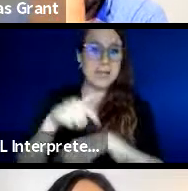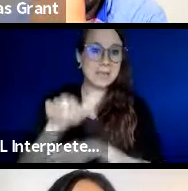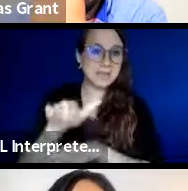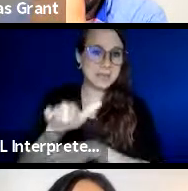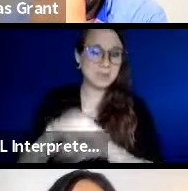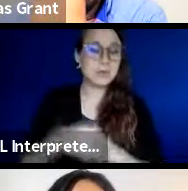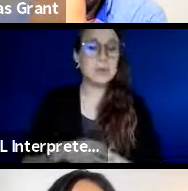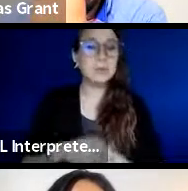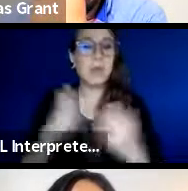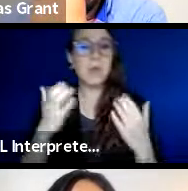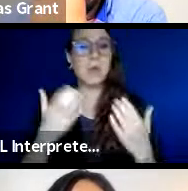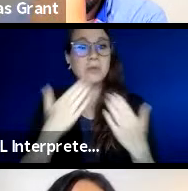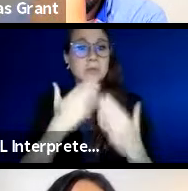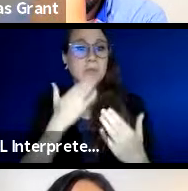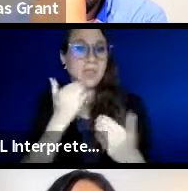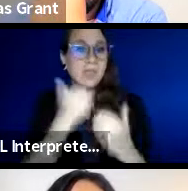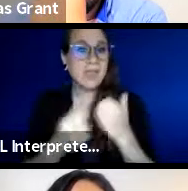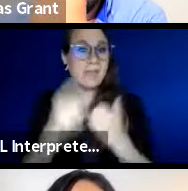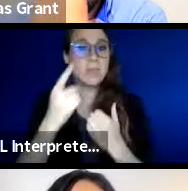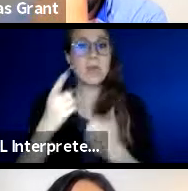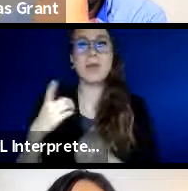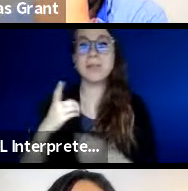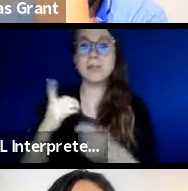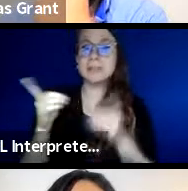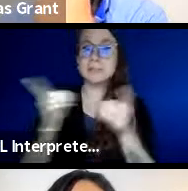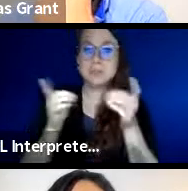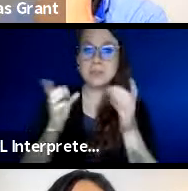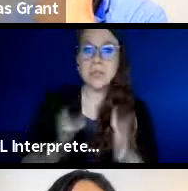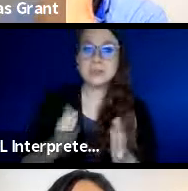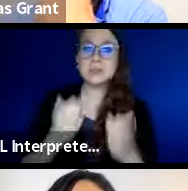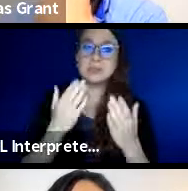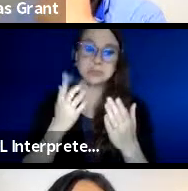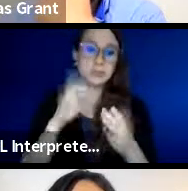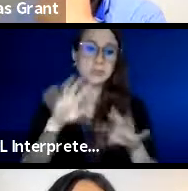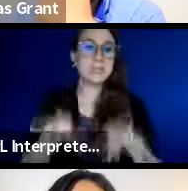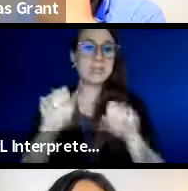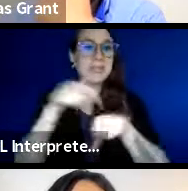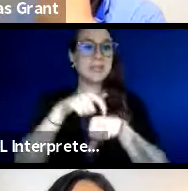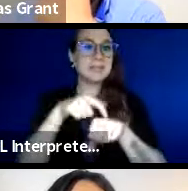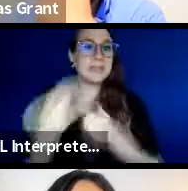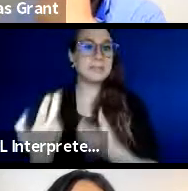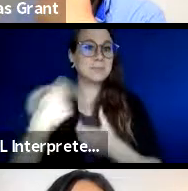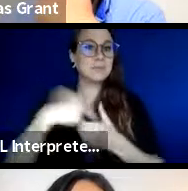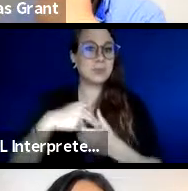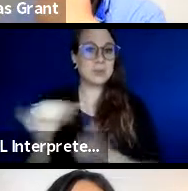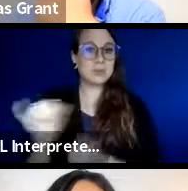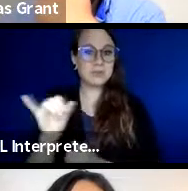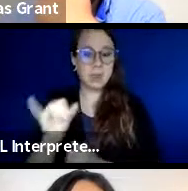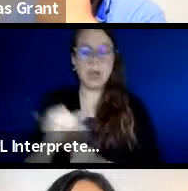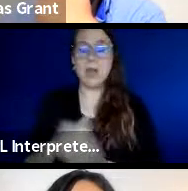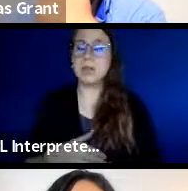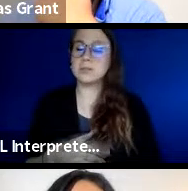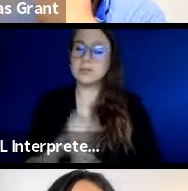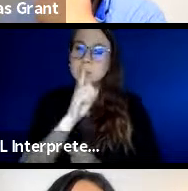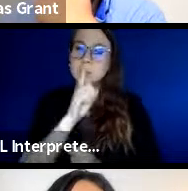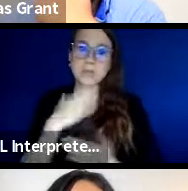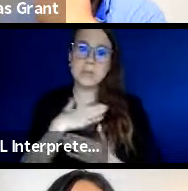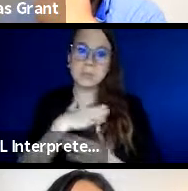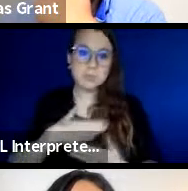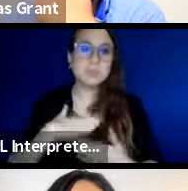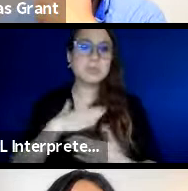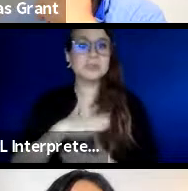like to thank all of the directors who took time out of their evenings to join us as well. We are very appreciative of